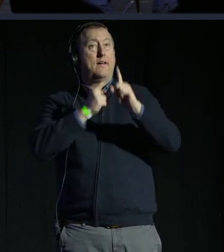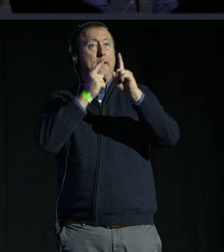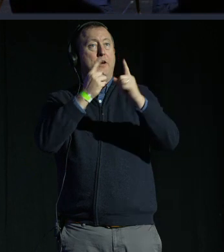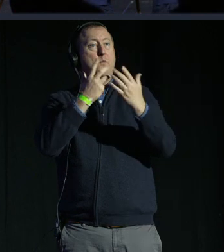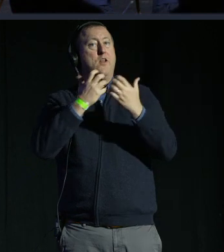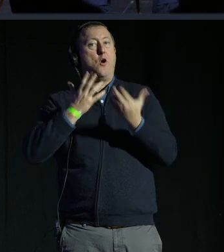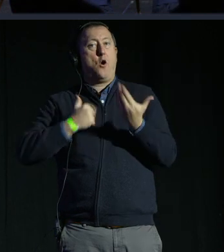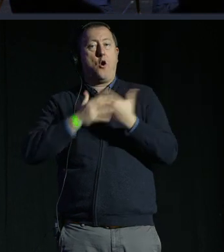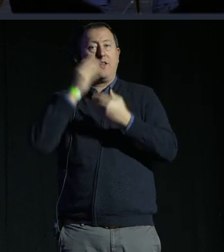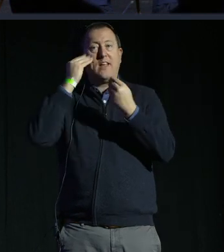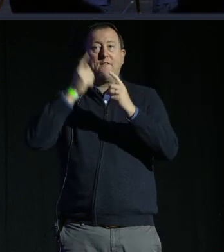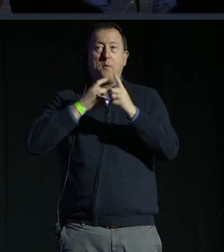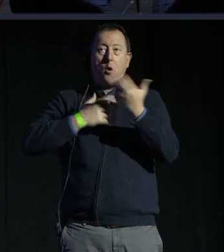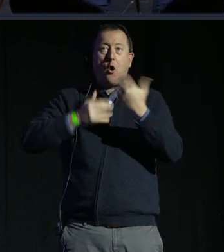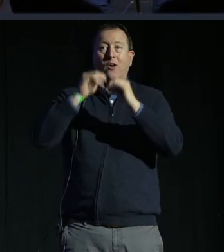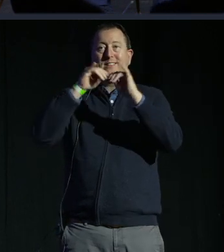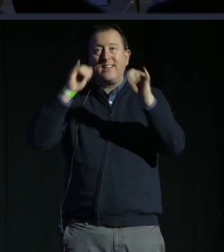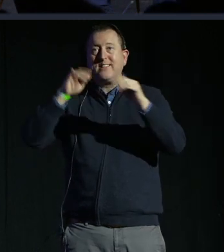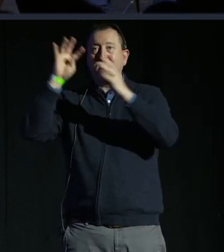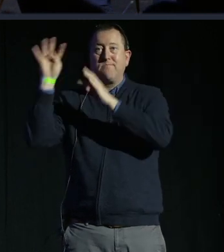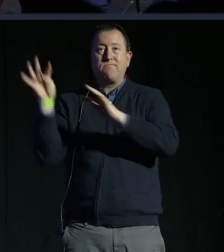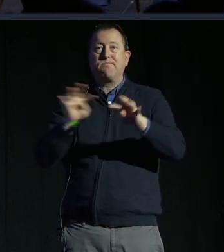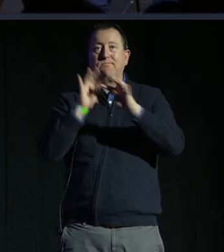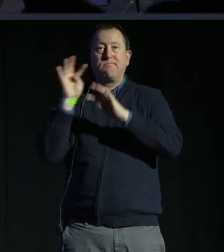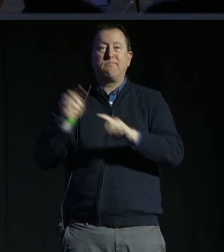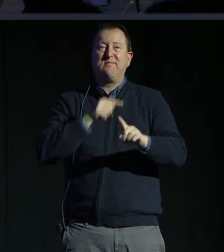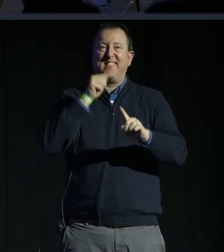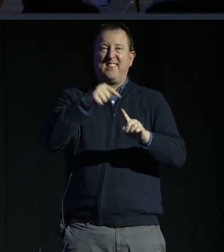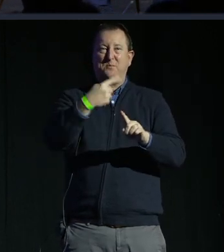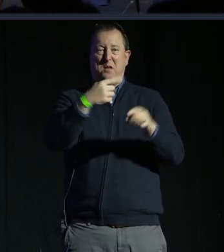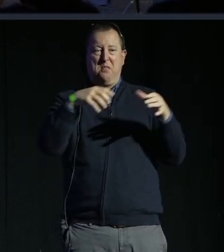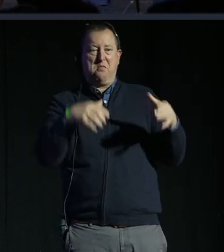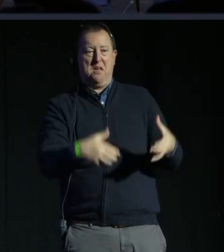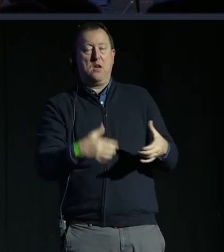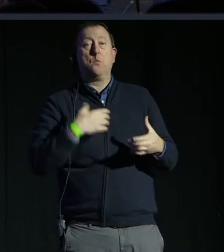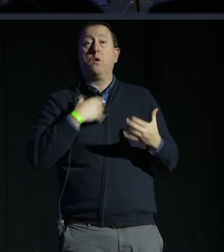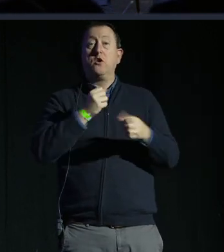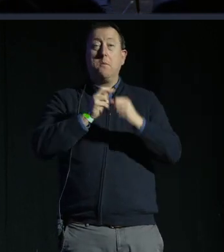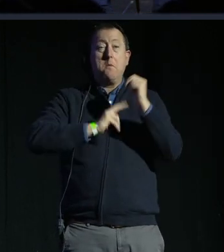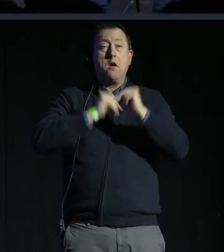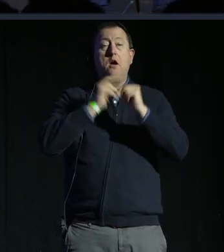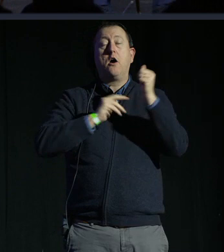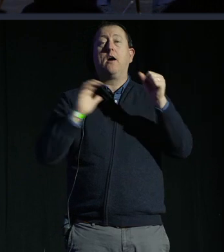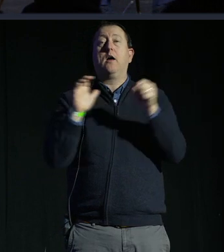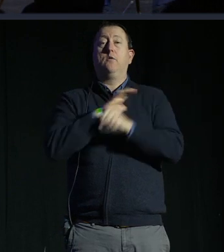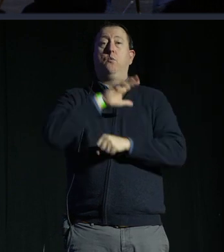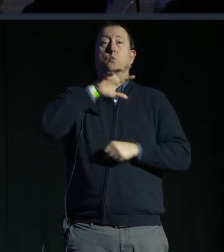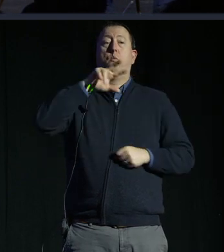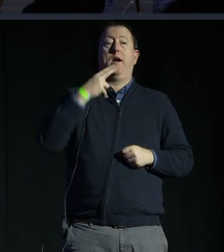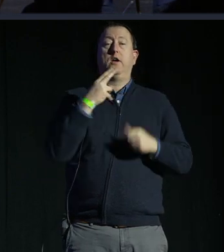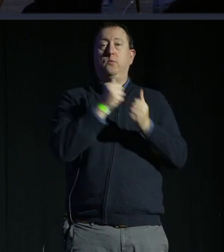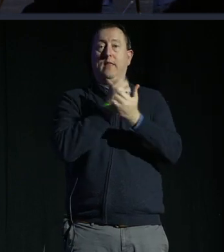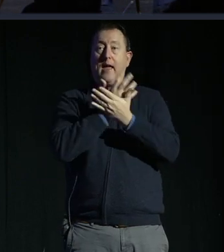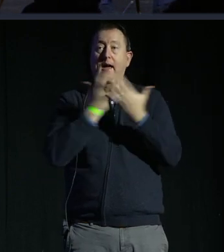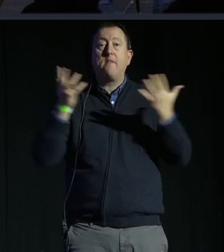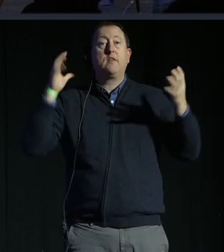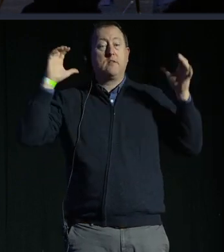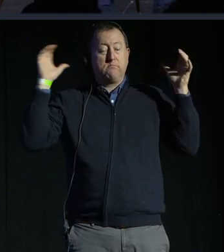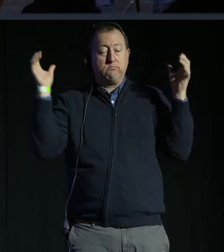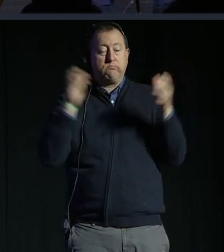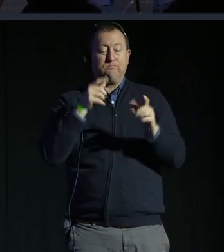from all of our systems feeding into our data lake, rebuilding our entire data warehouse with all of our compliance and regulatory